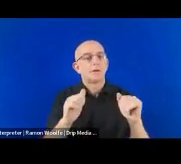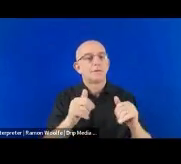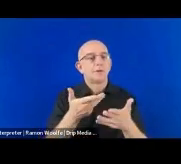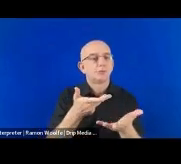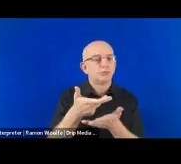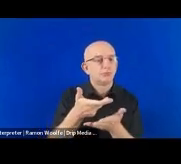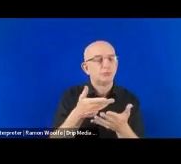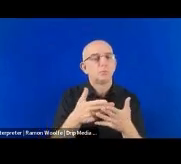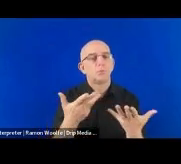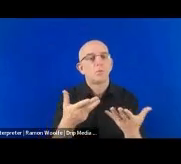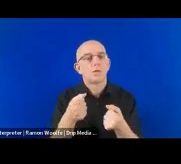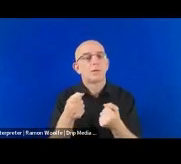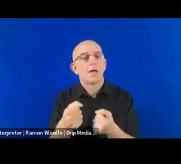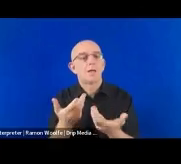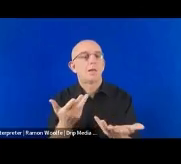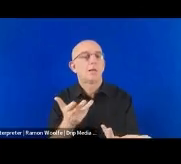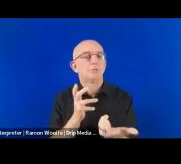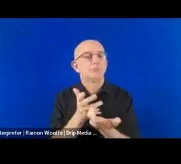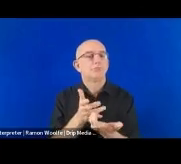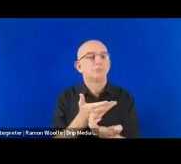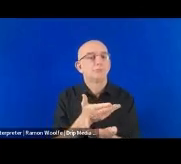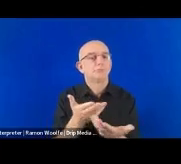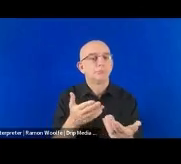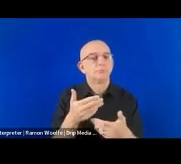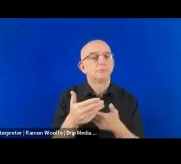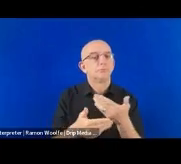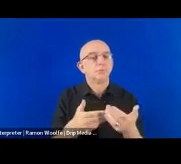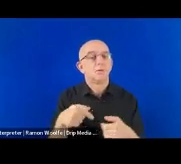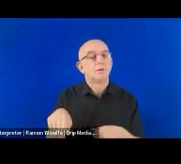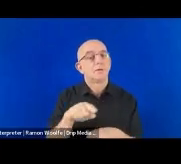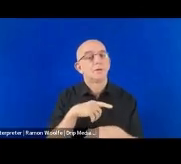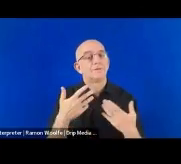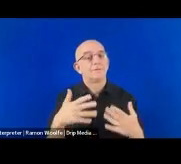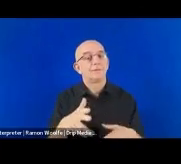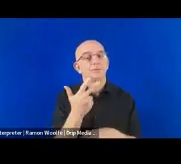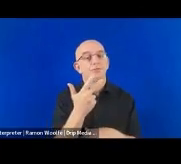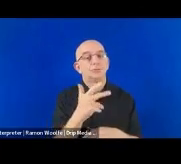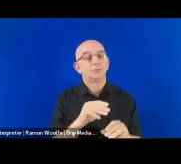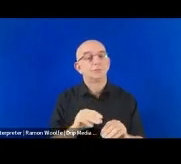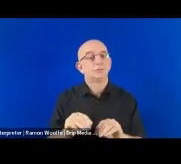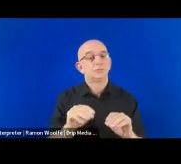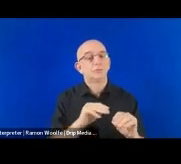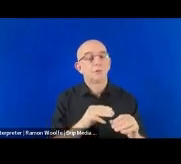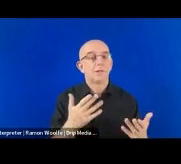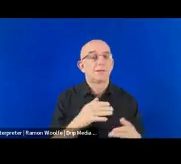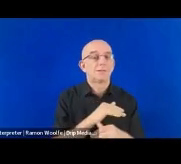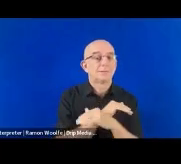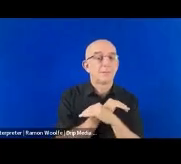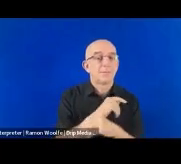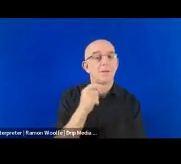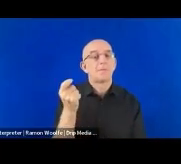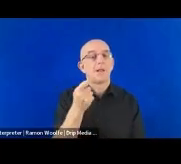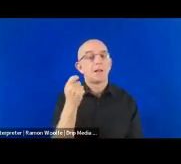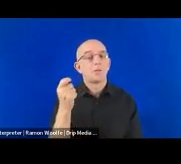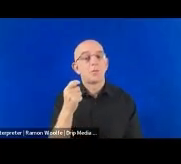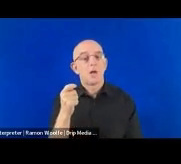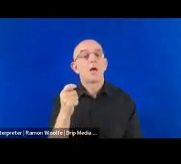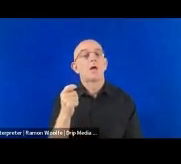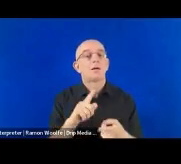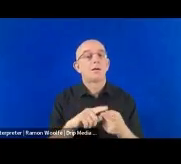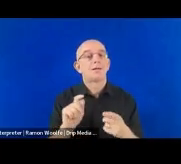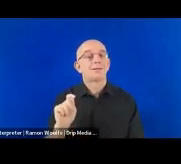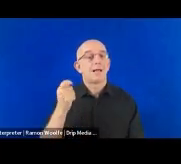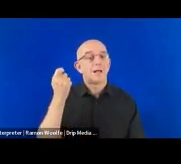now intended for the government to actually adopt Transform as their own, as their tools of